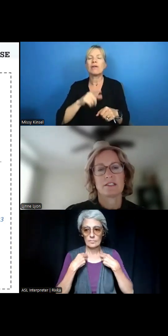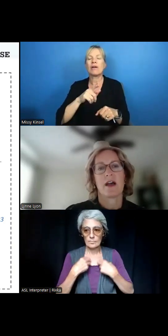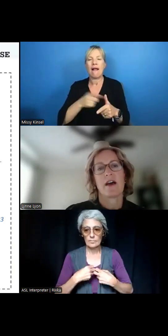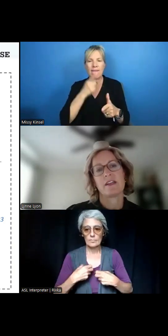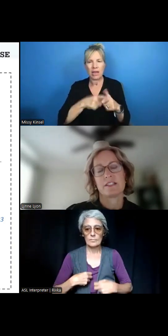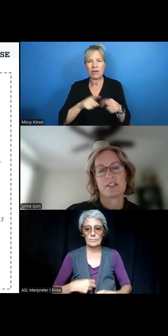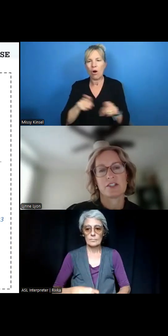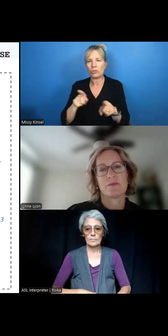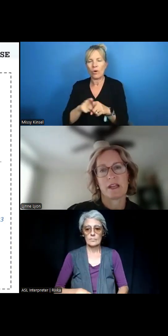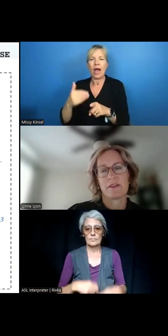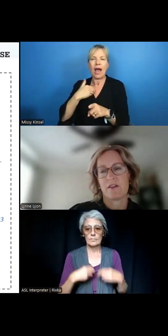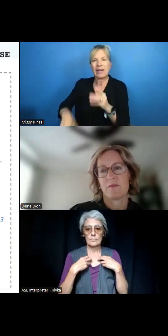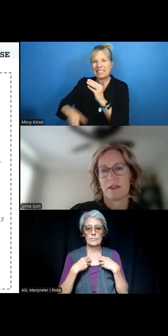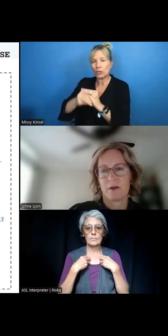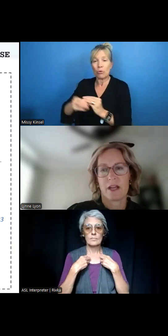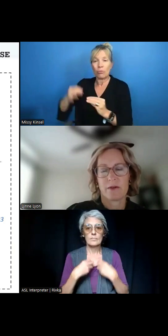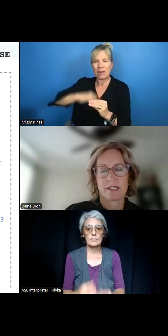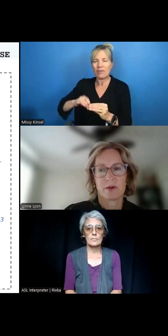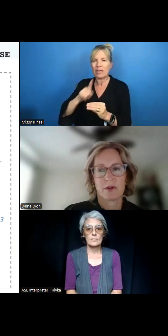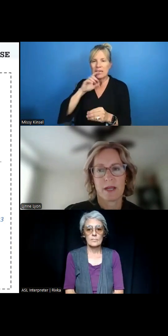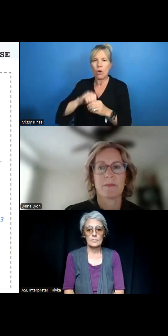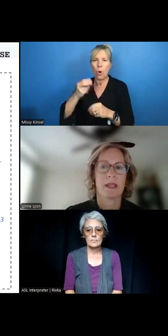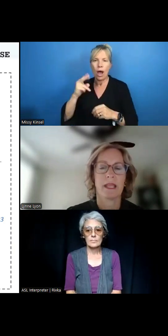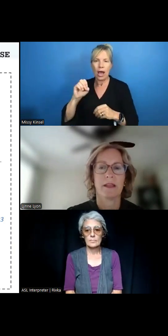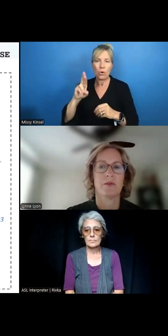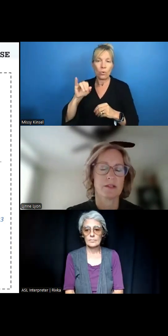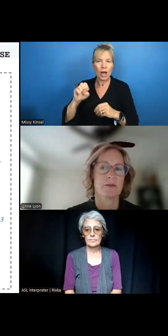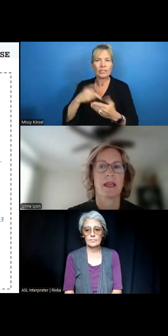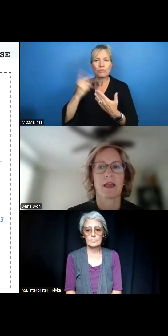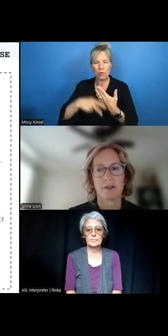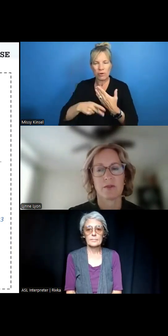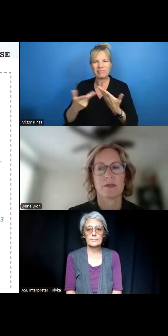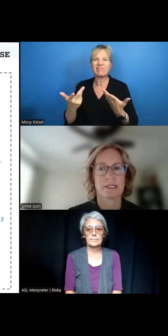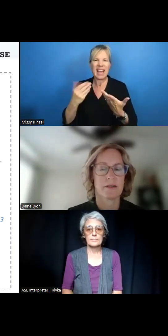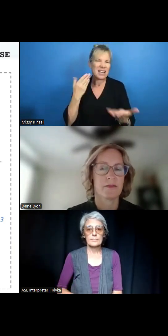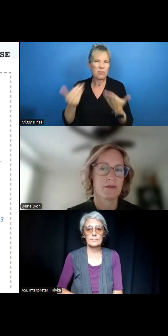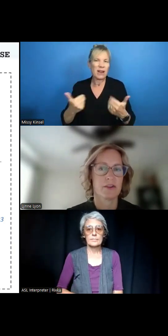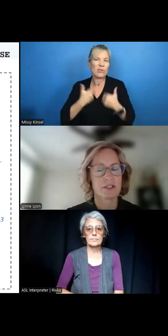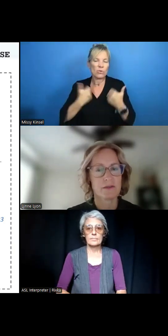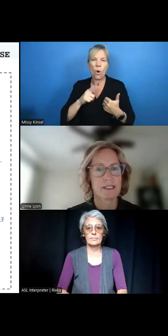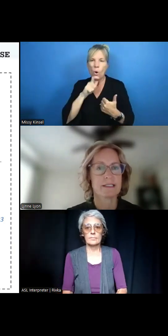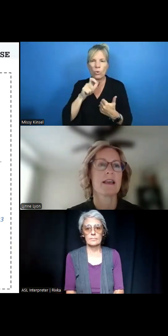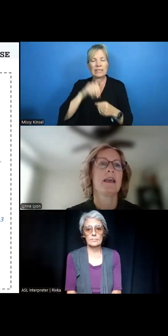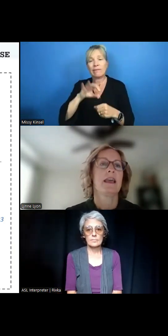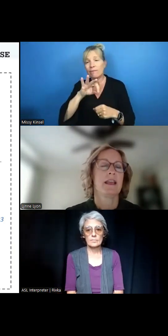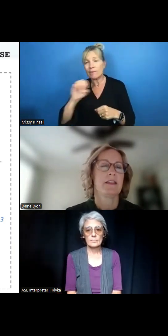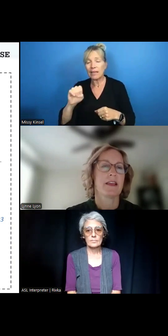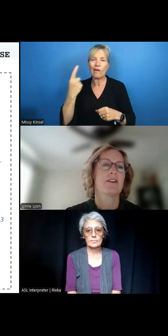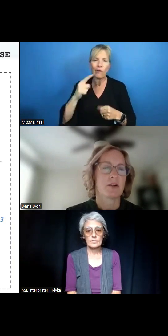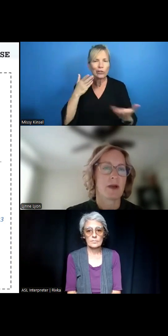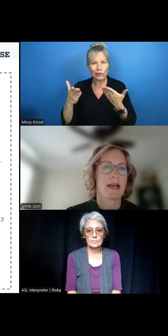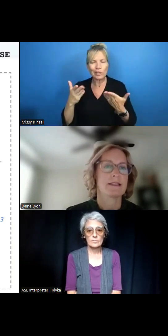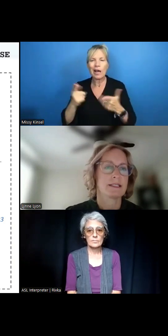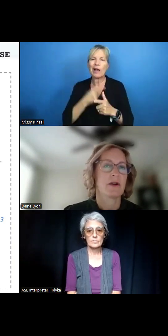then also have the additional benefit of being in the Ohio Rise program. And you also may have a youth who is in fee-for-service and